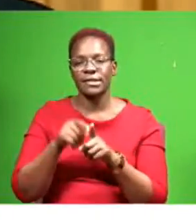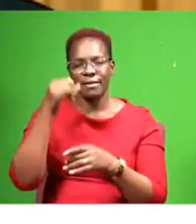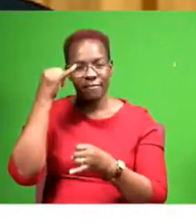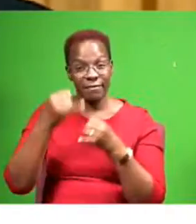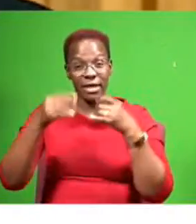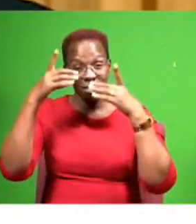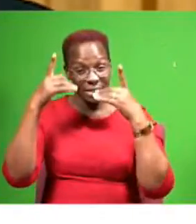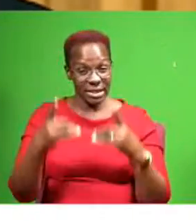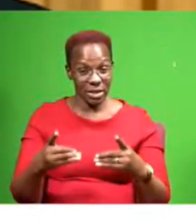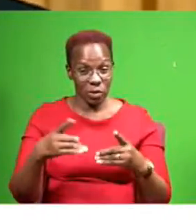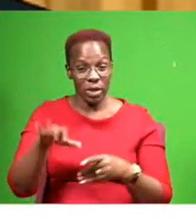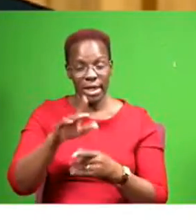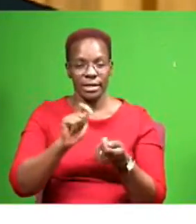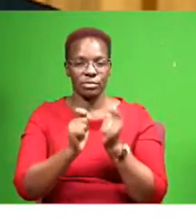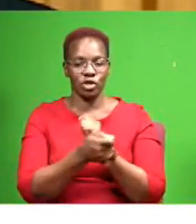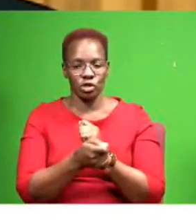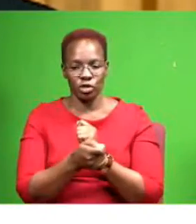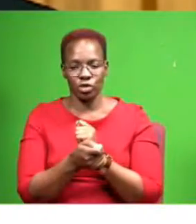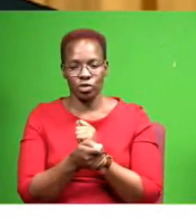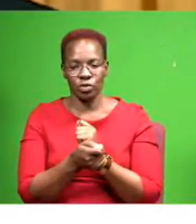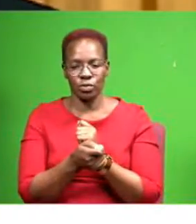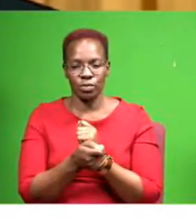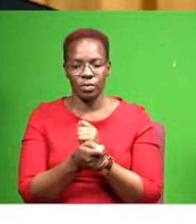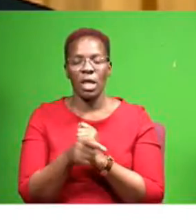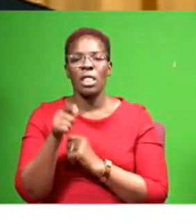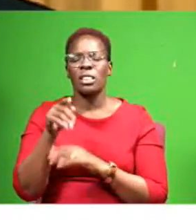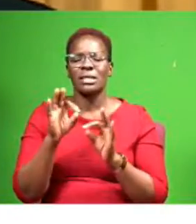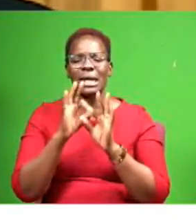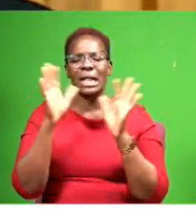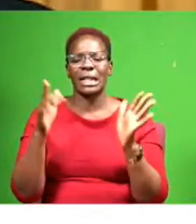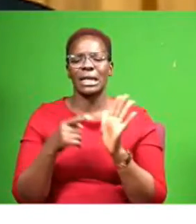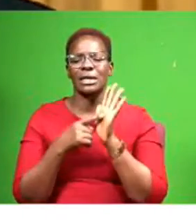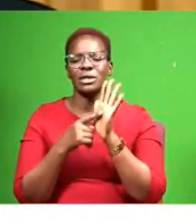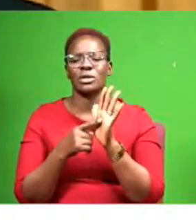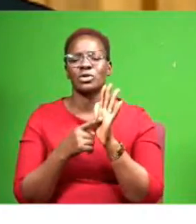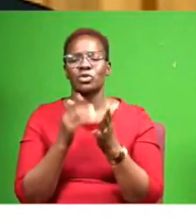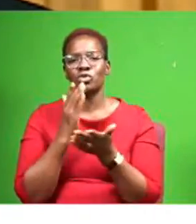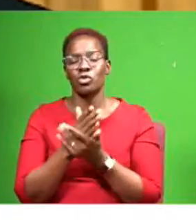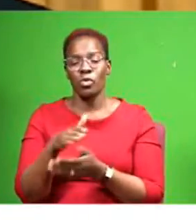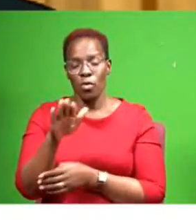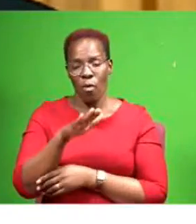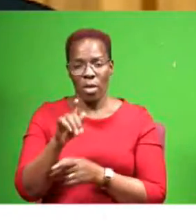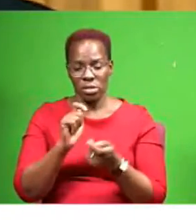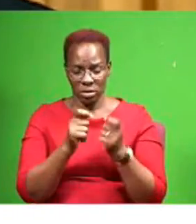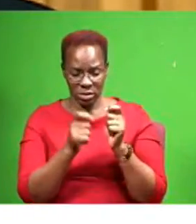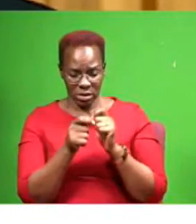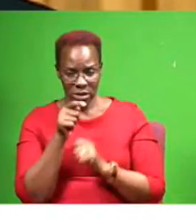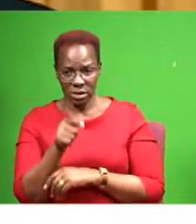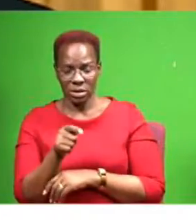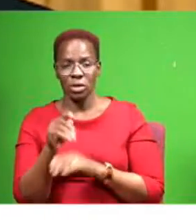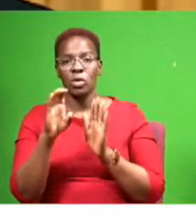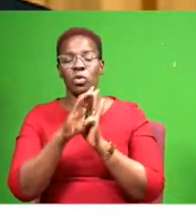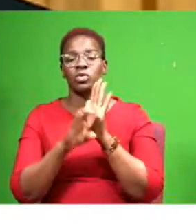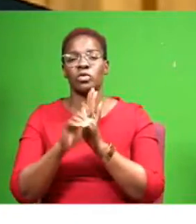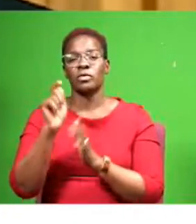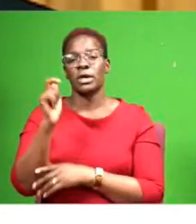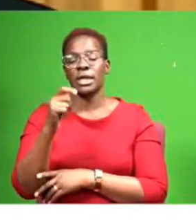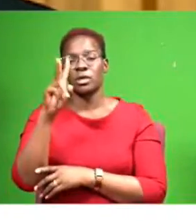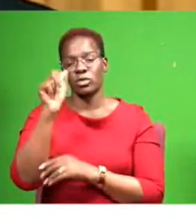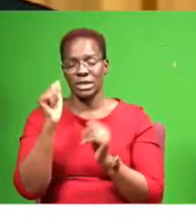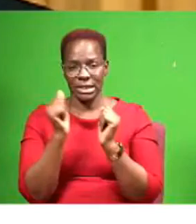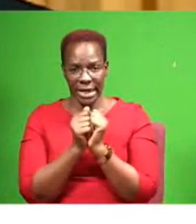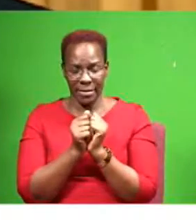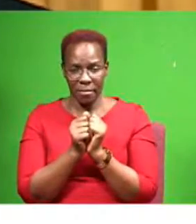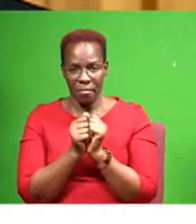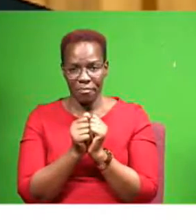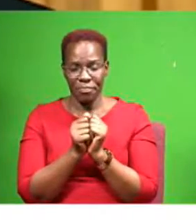decision on the amendments. This is a clear indication that in regard to amendments, the Constitution of Kenya 2010